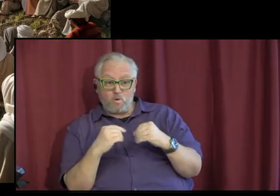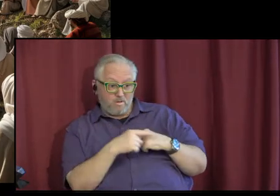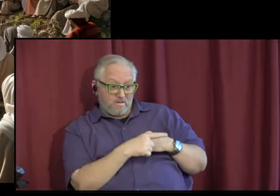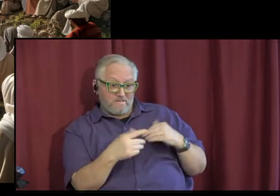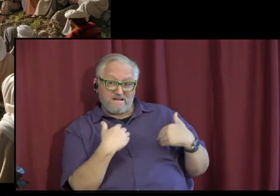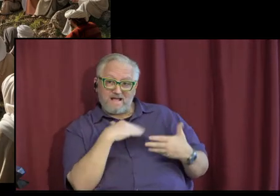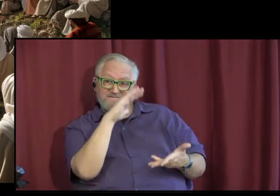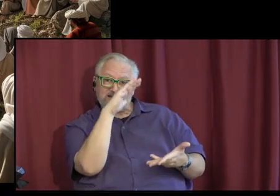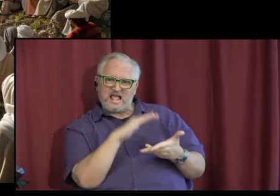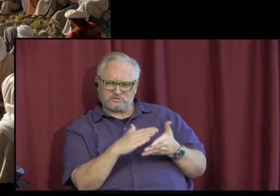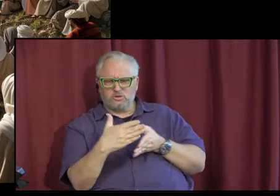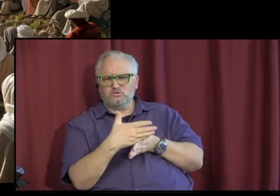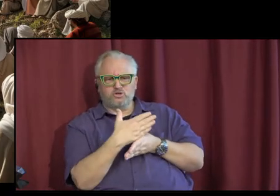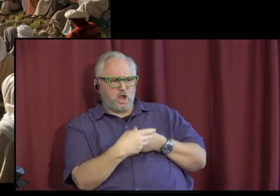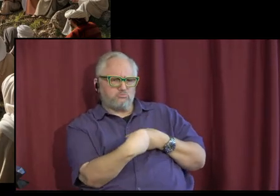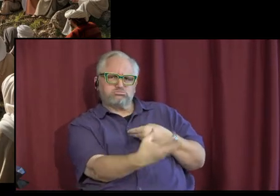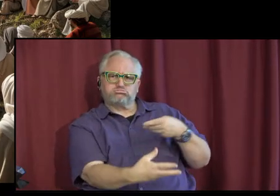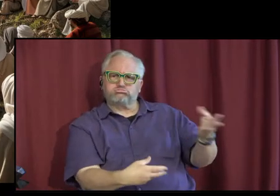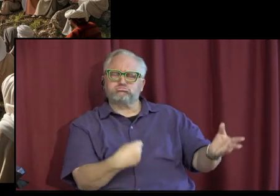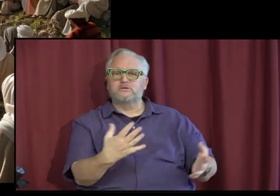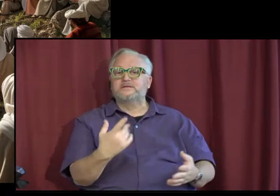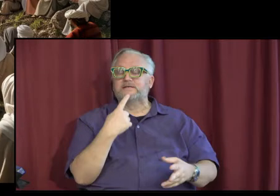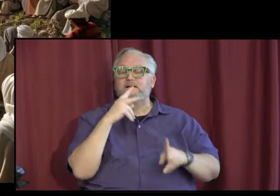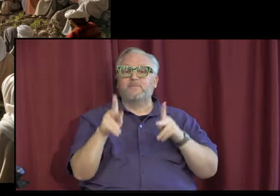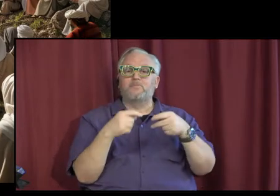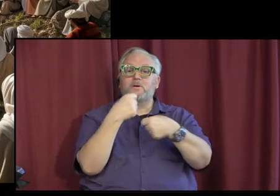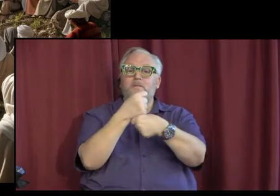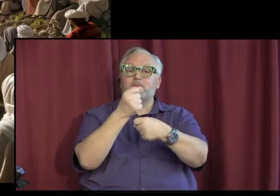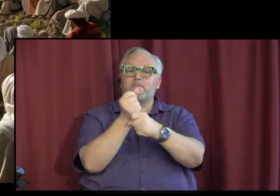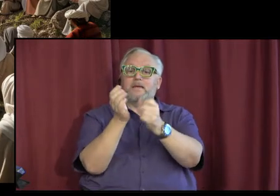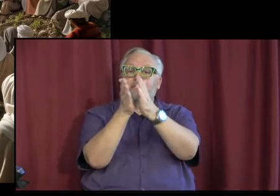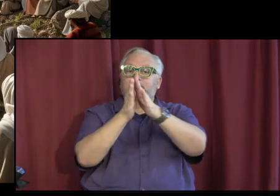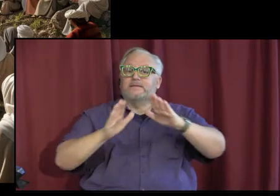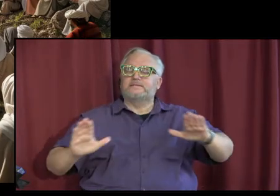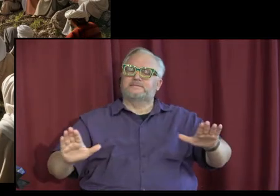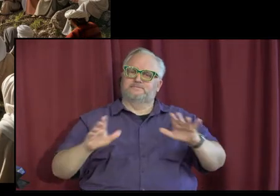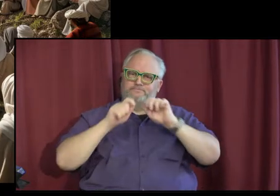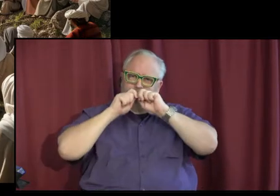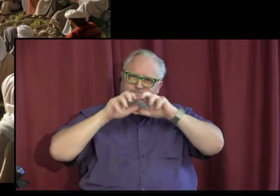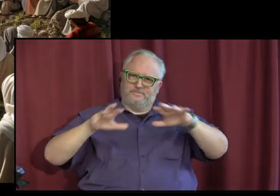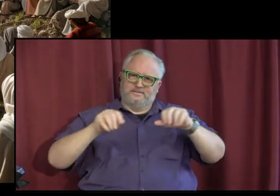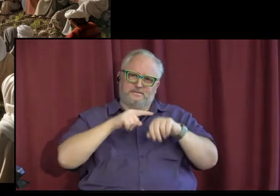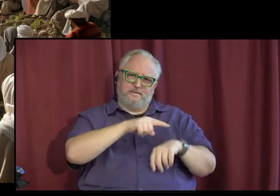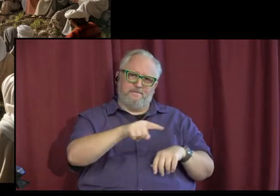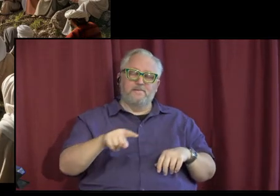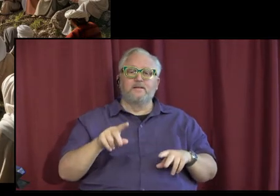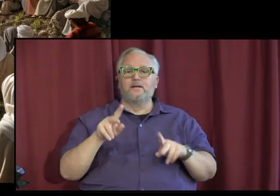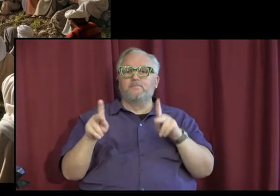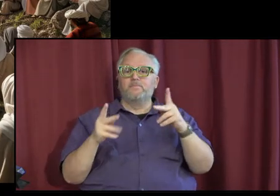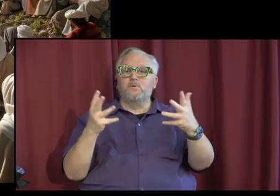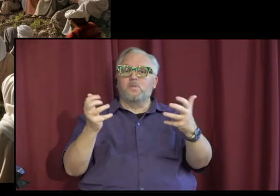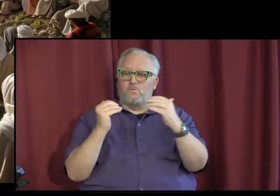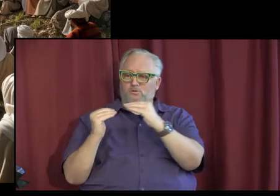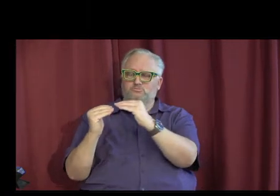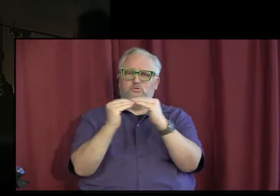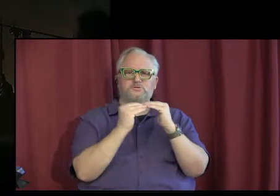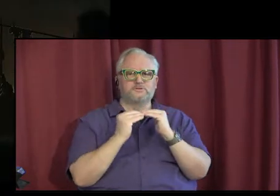like, blessed are the peacemakers, and blessed are those who hunger and thirst for justice.